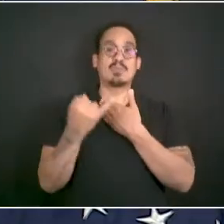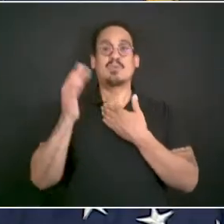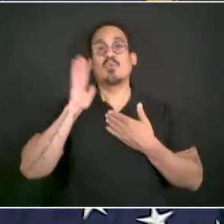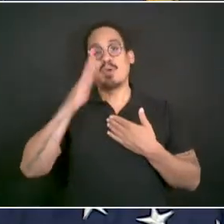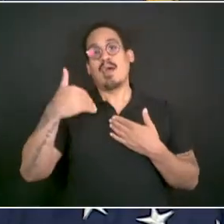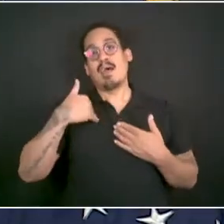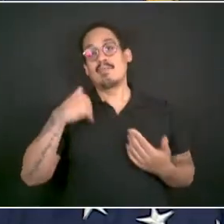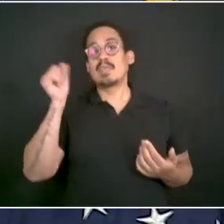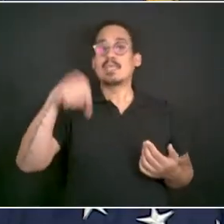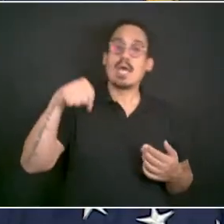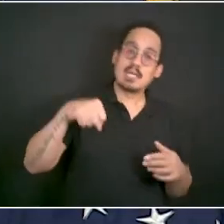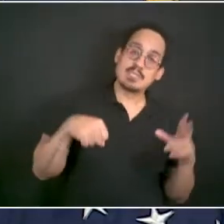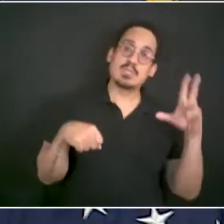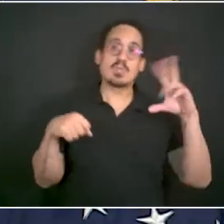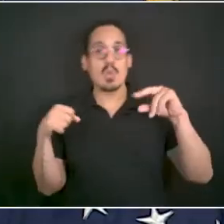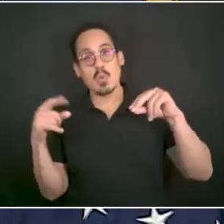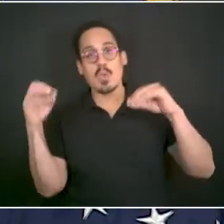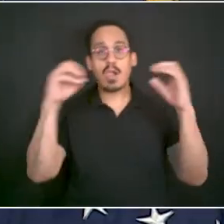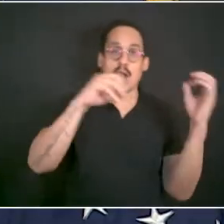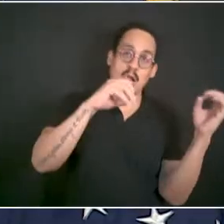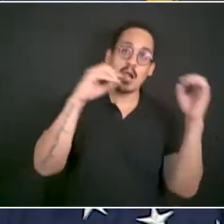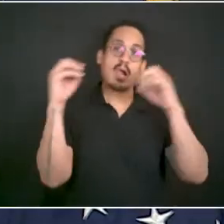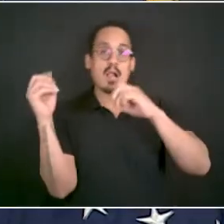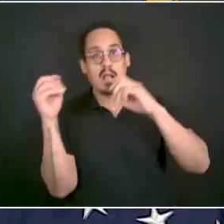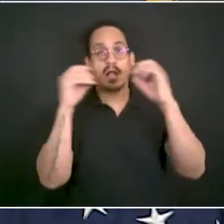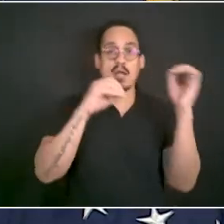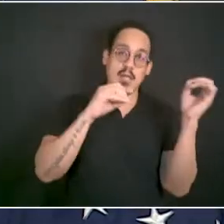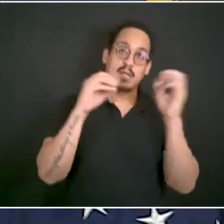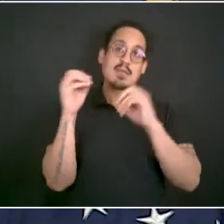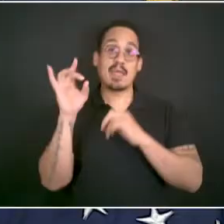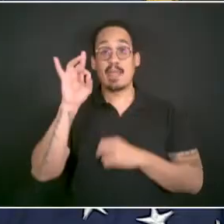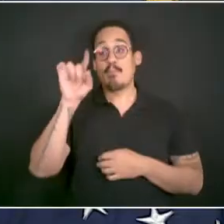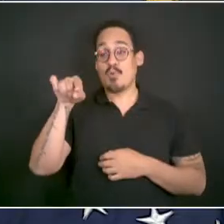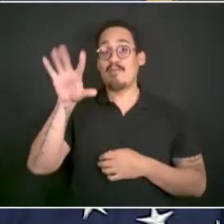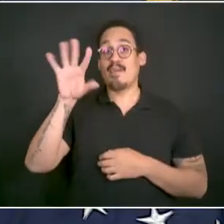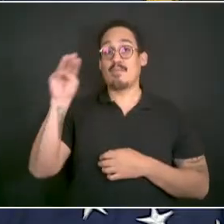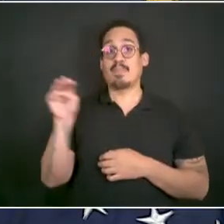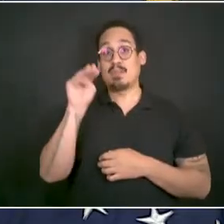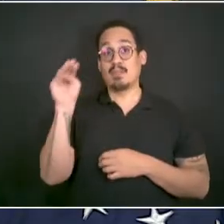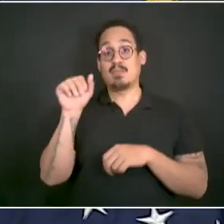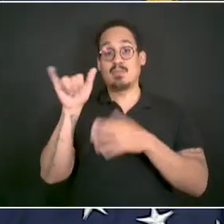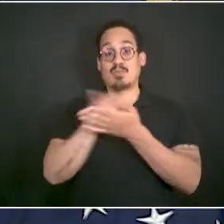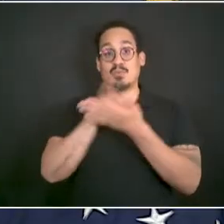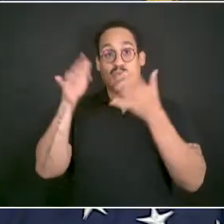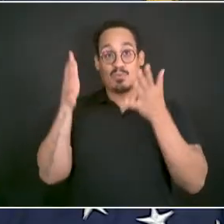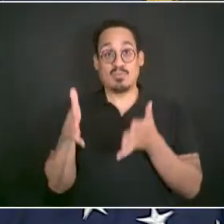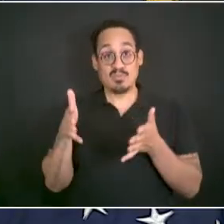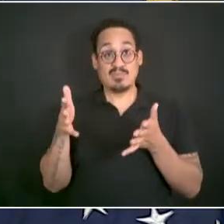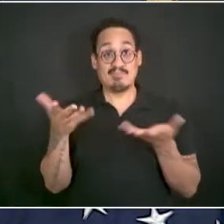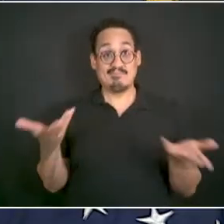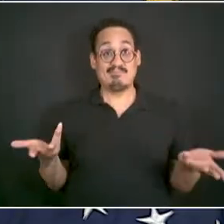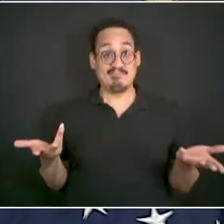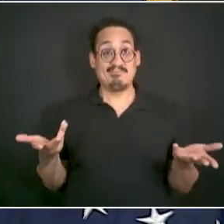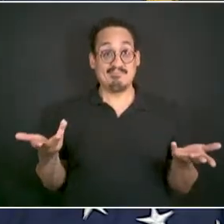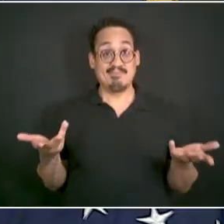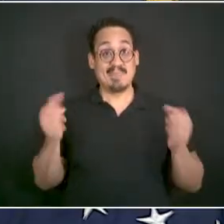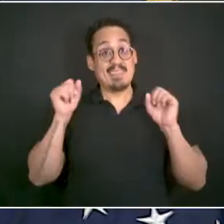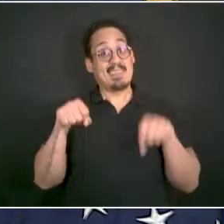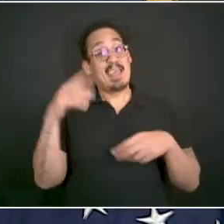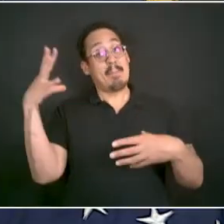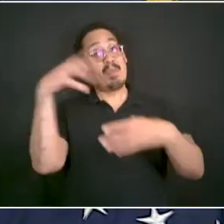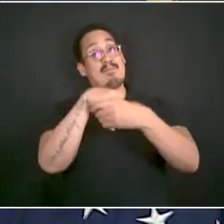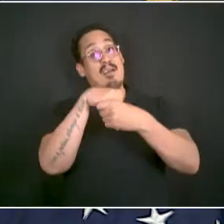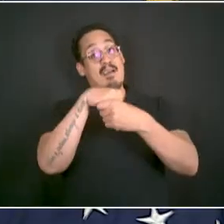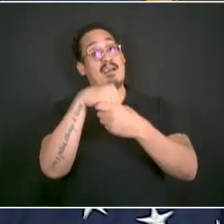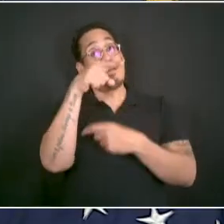to have naysayers. 8.5 million New Yorkers, 35 million opinions. That's part of the game. One has to have